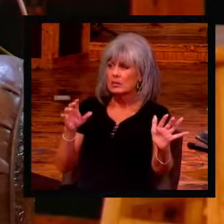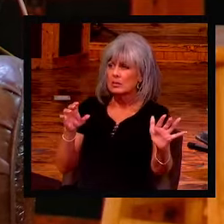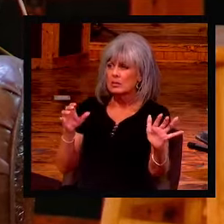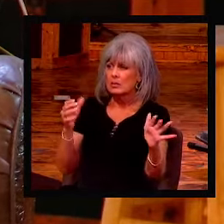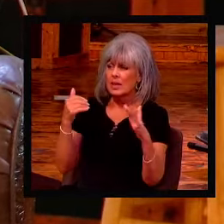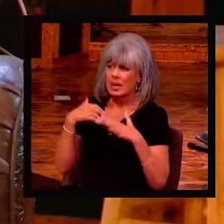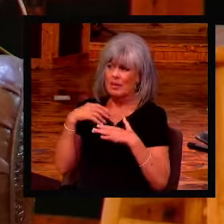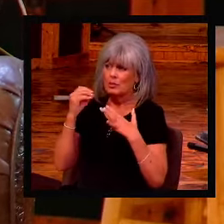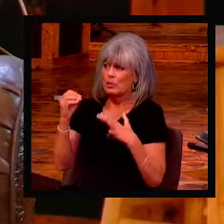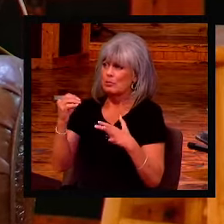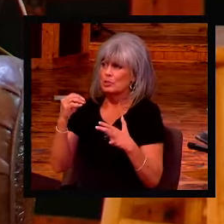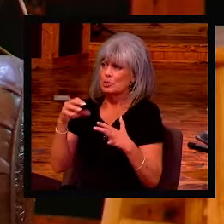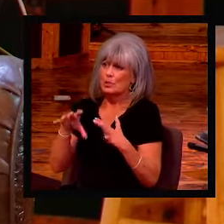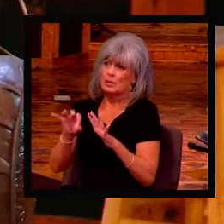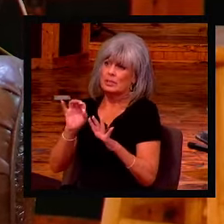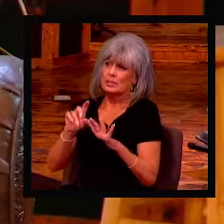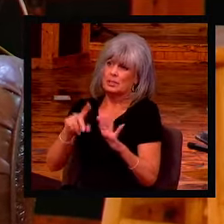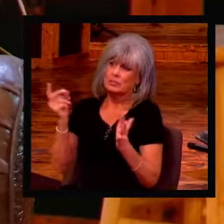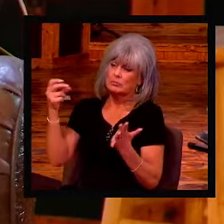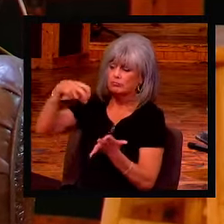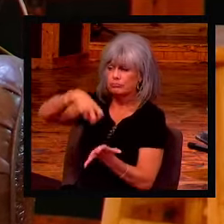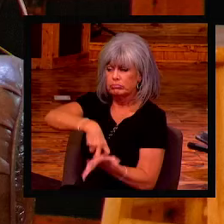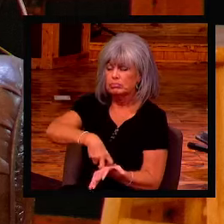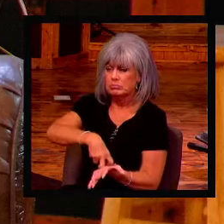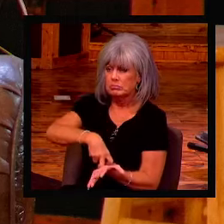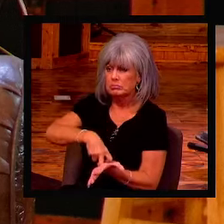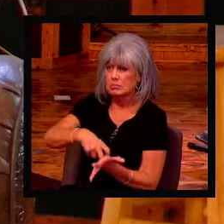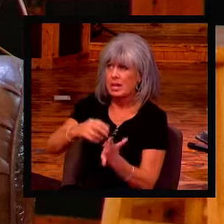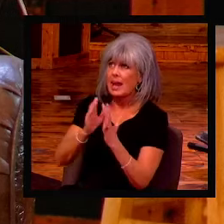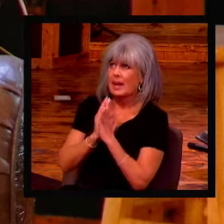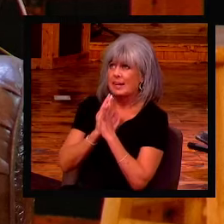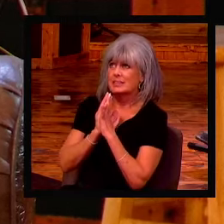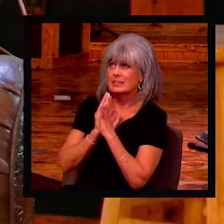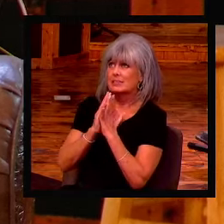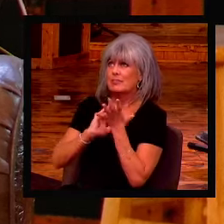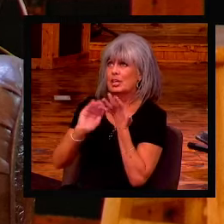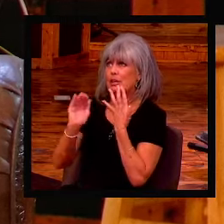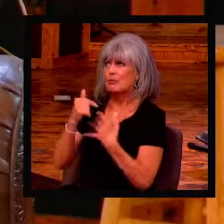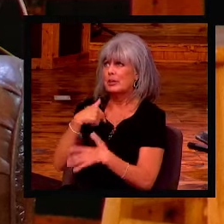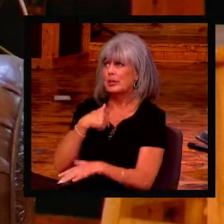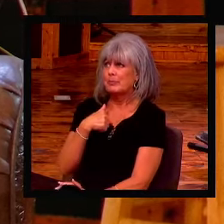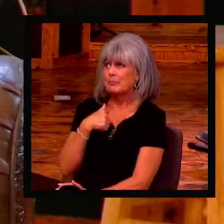other choice but to hit their knees and ask you for forgiveness.